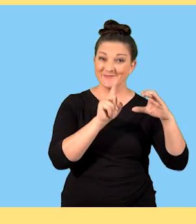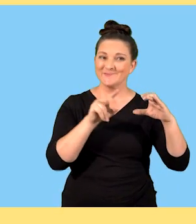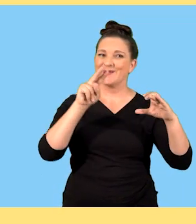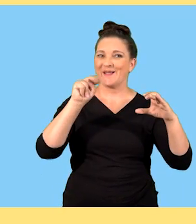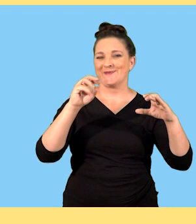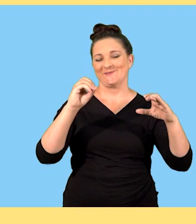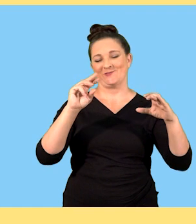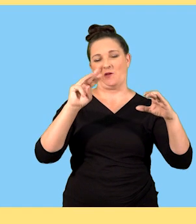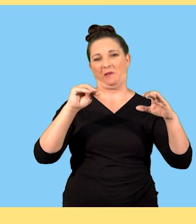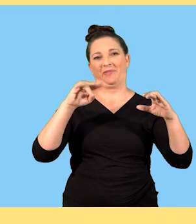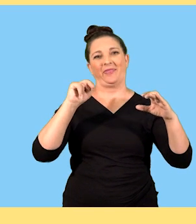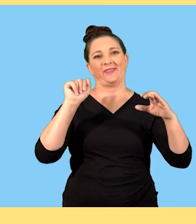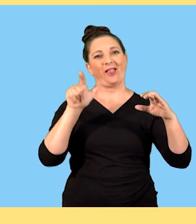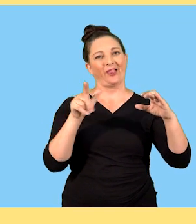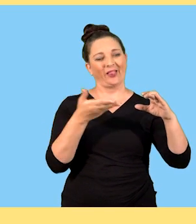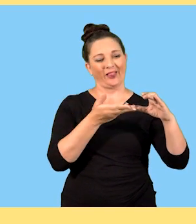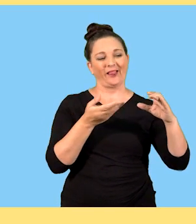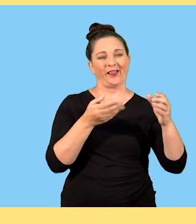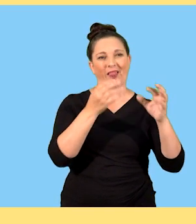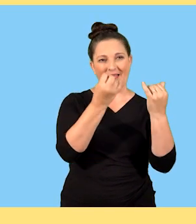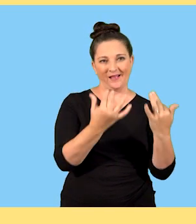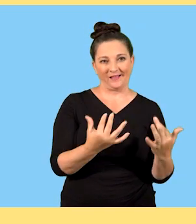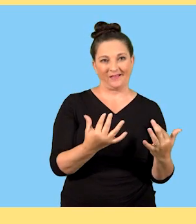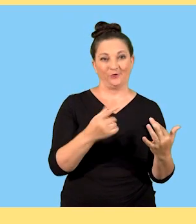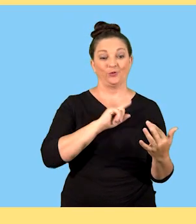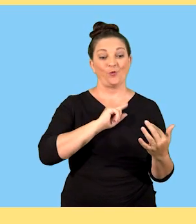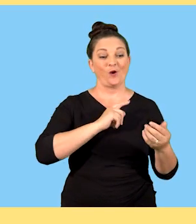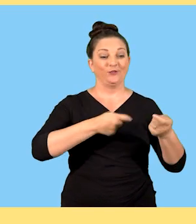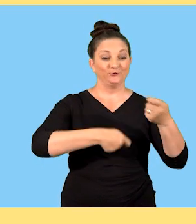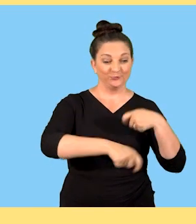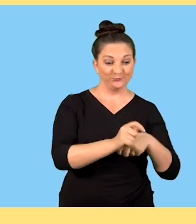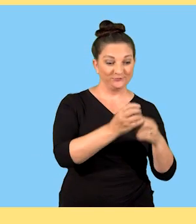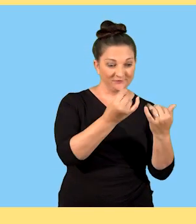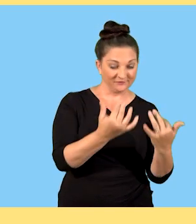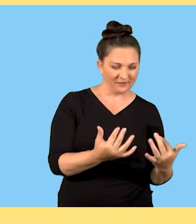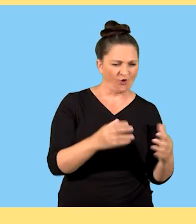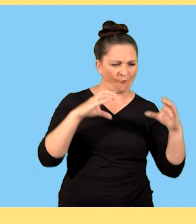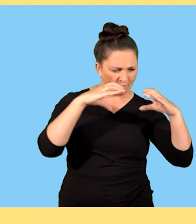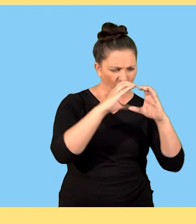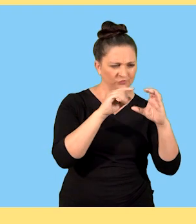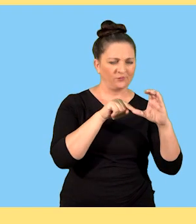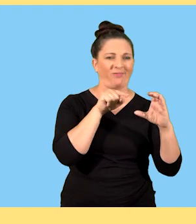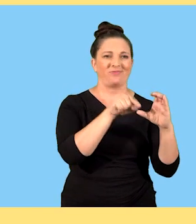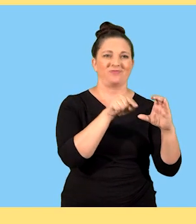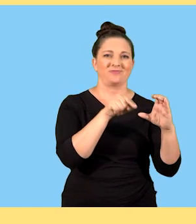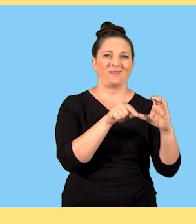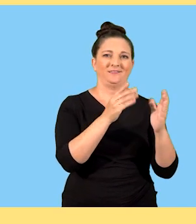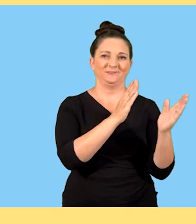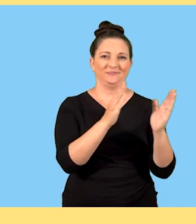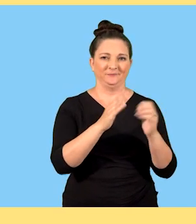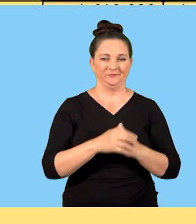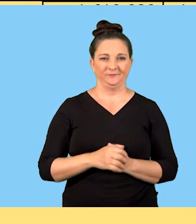nominal account section. Because when we prepare a trading account, we will focus on the nominal